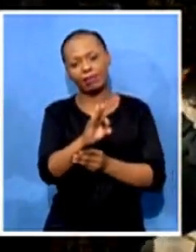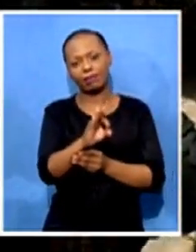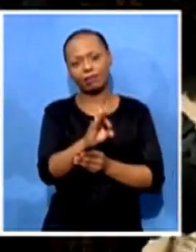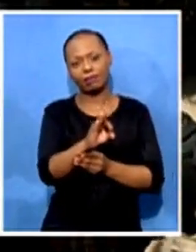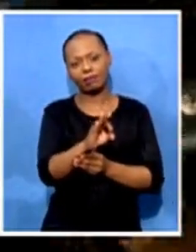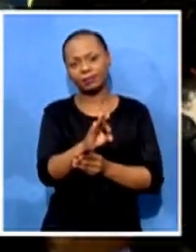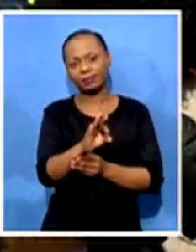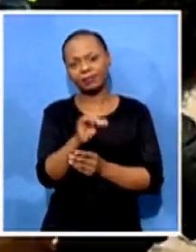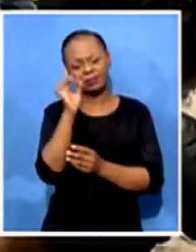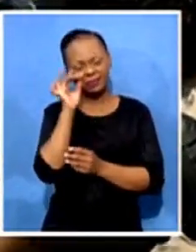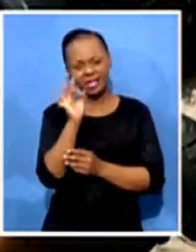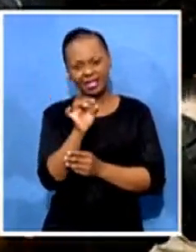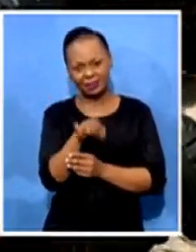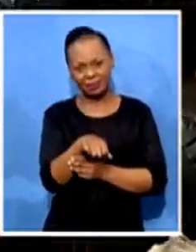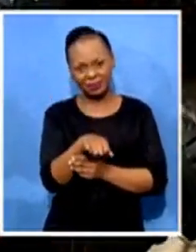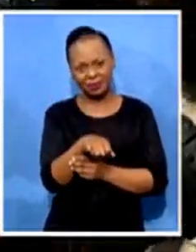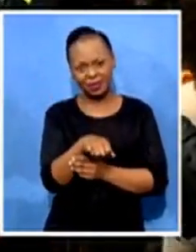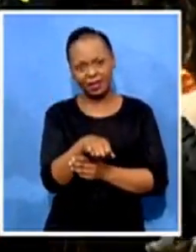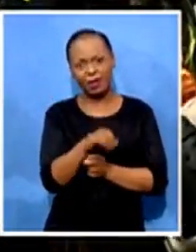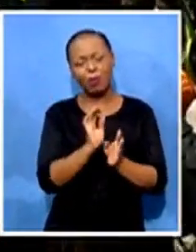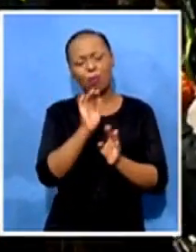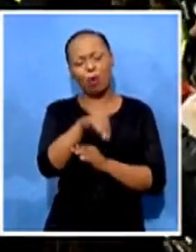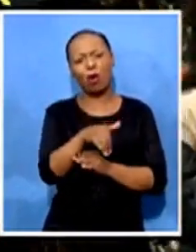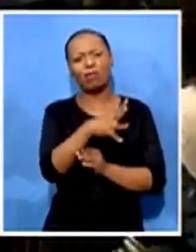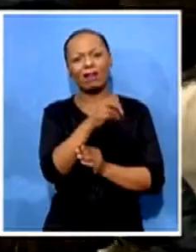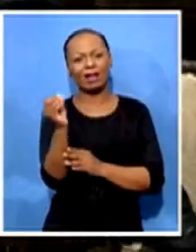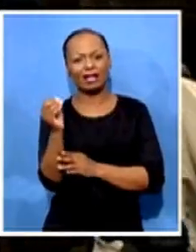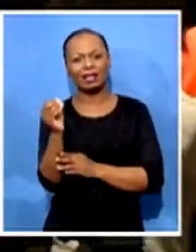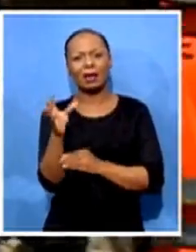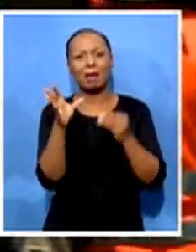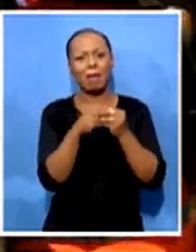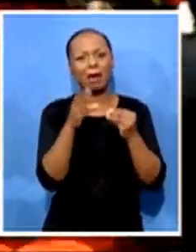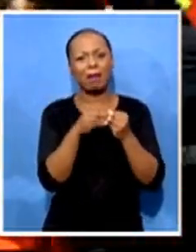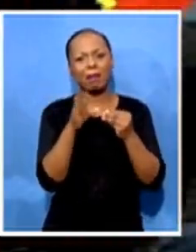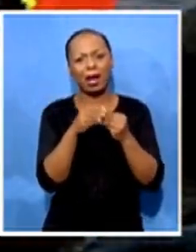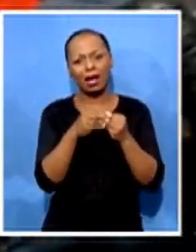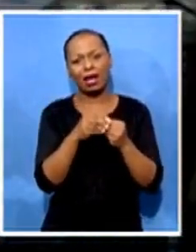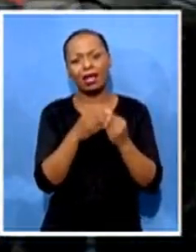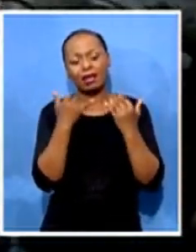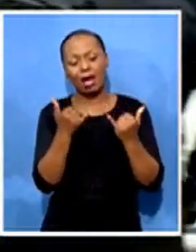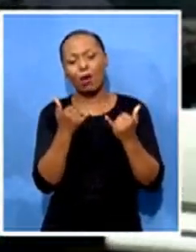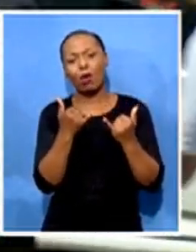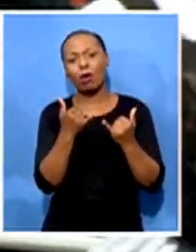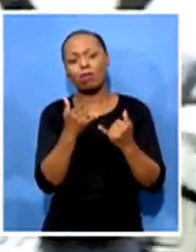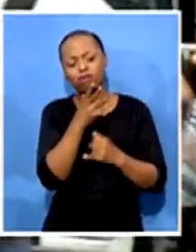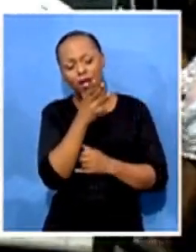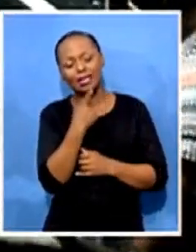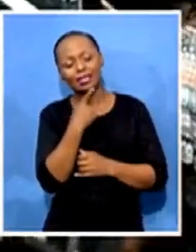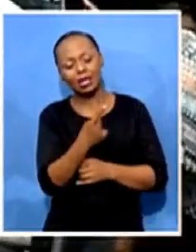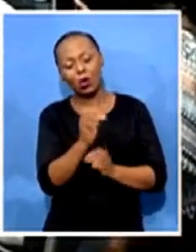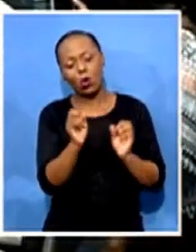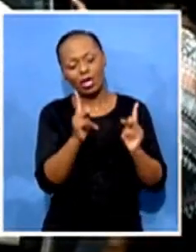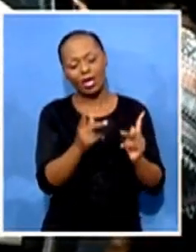than 500 members there, in shot right now, to say, look, we're only going to take 100 of you, the rest of you to